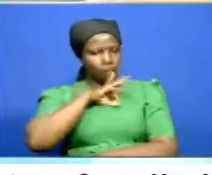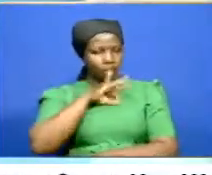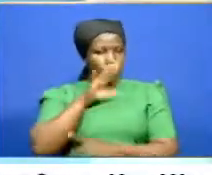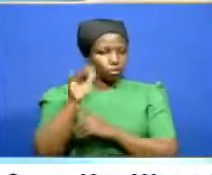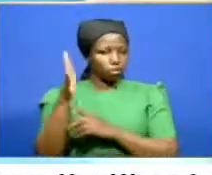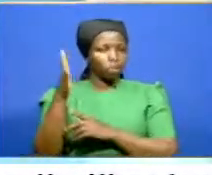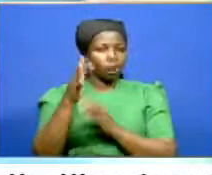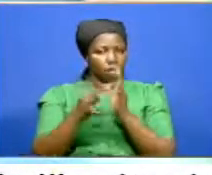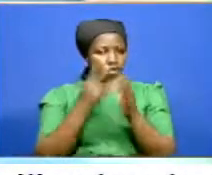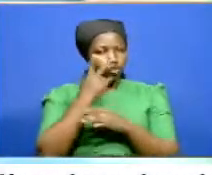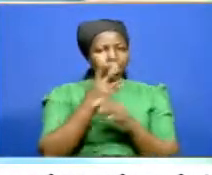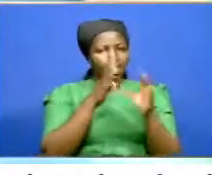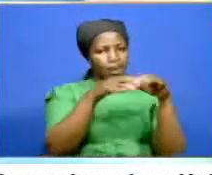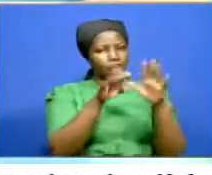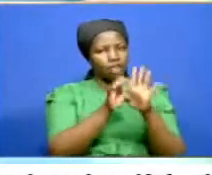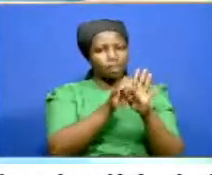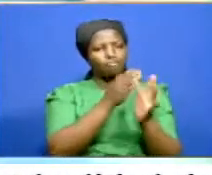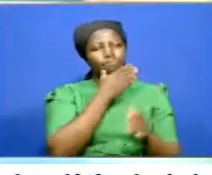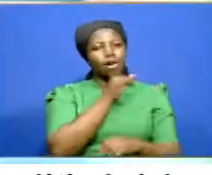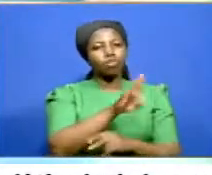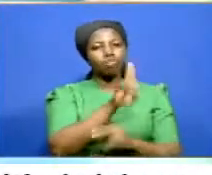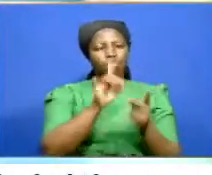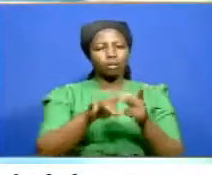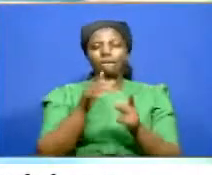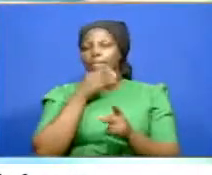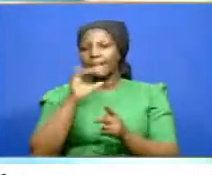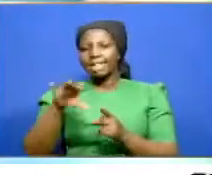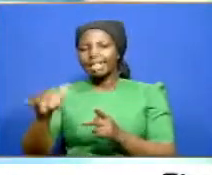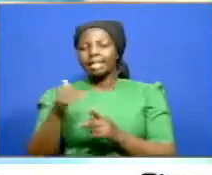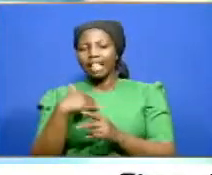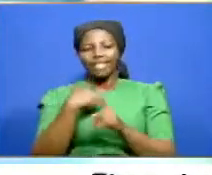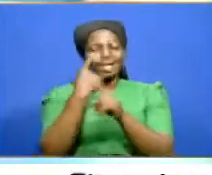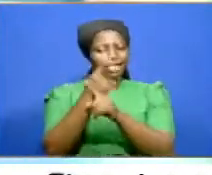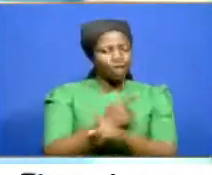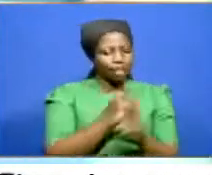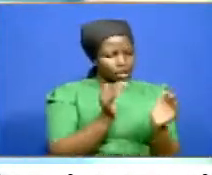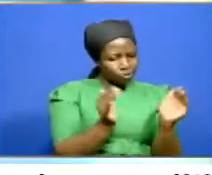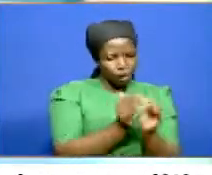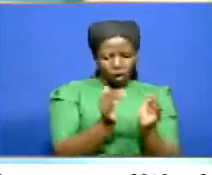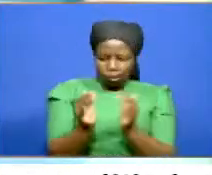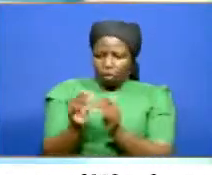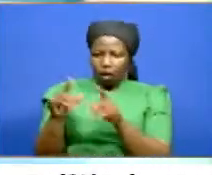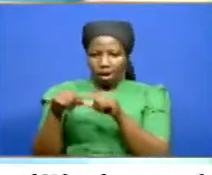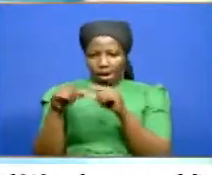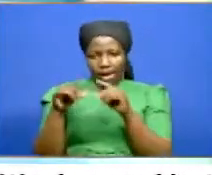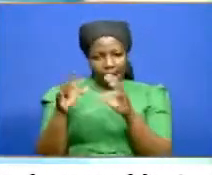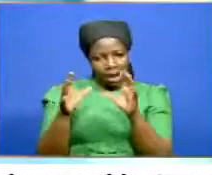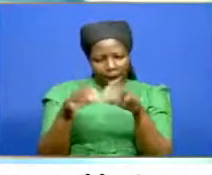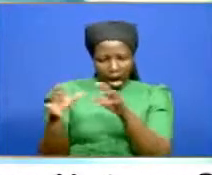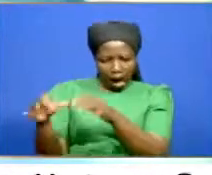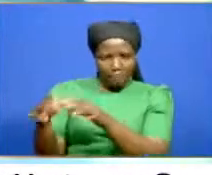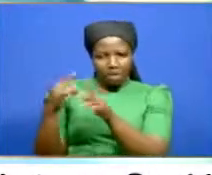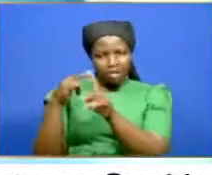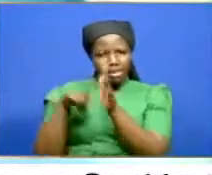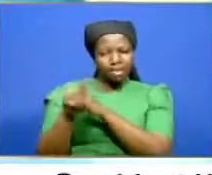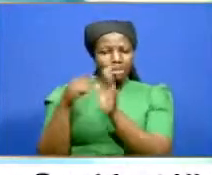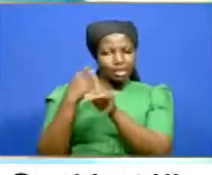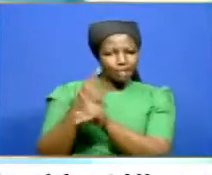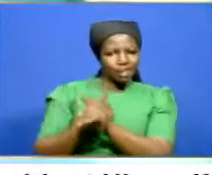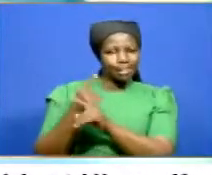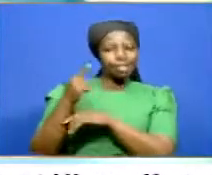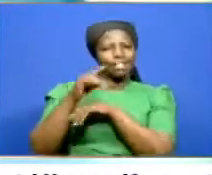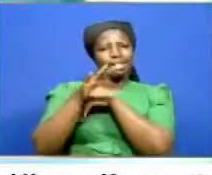United and all that, they have different small clubs in different countries, whereby in different continents, mm-hmm. whereby they use them as their feeder clubs. And